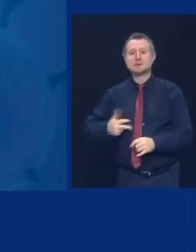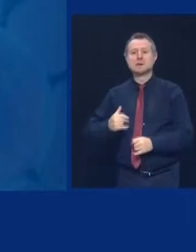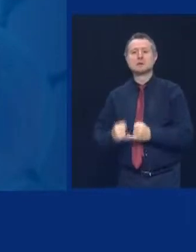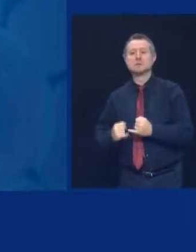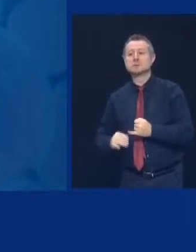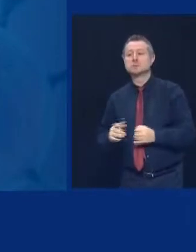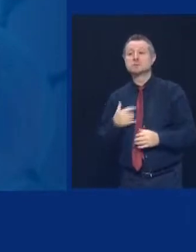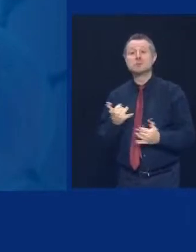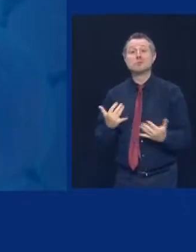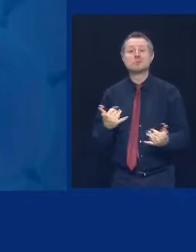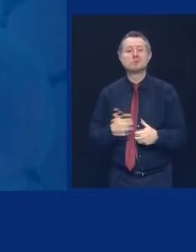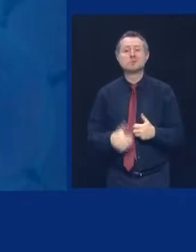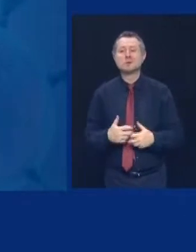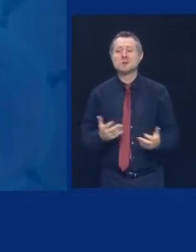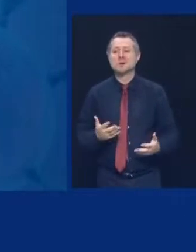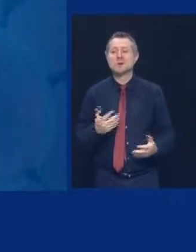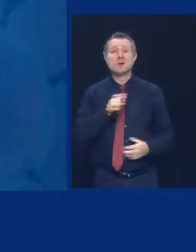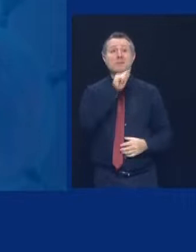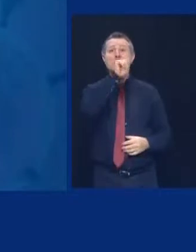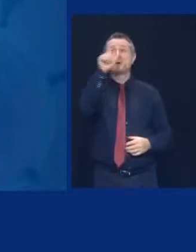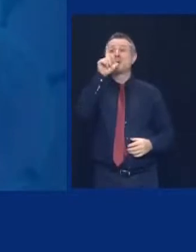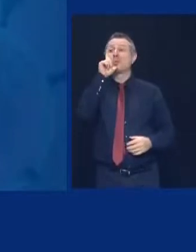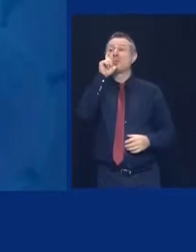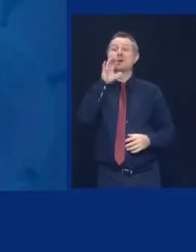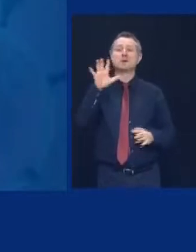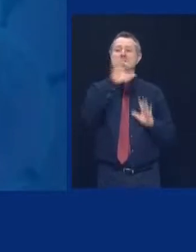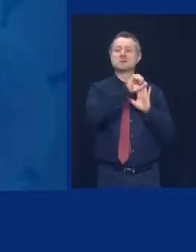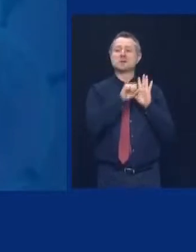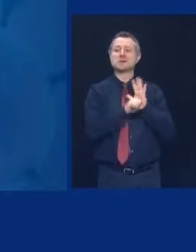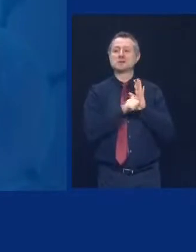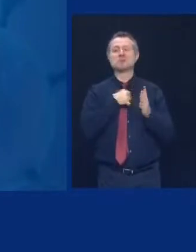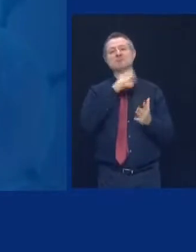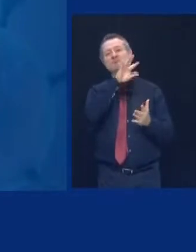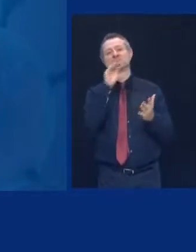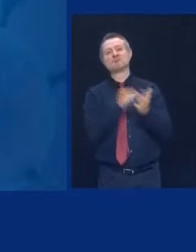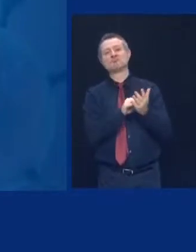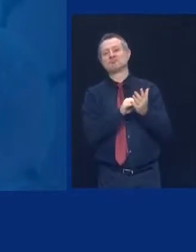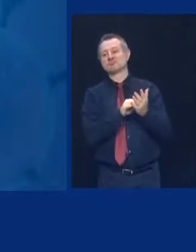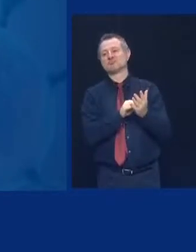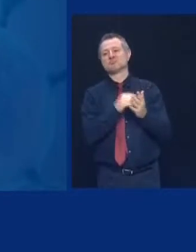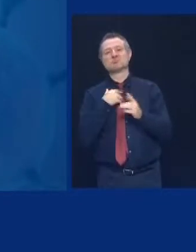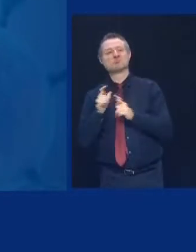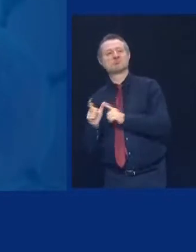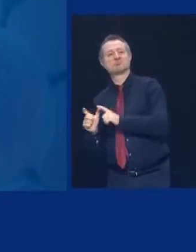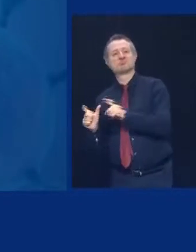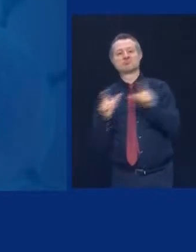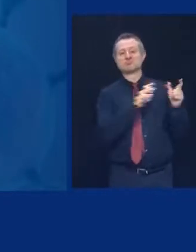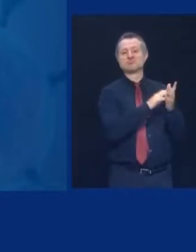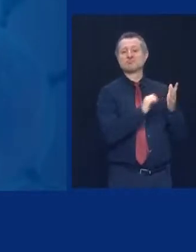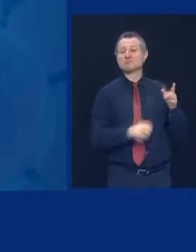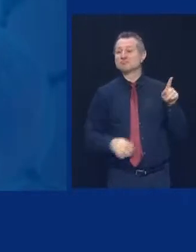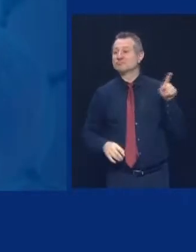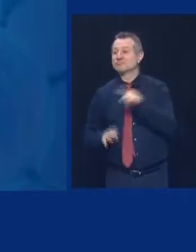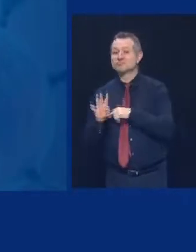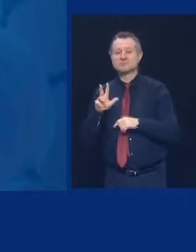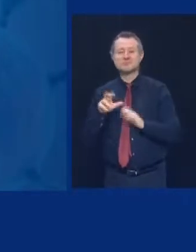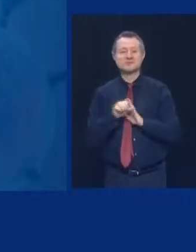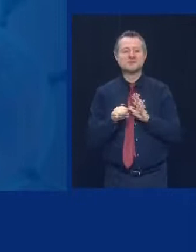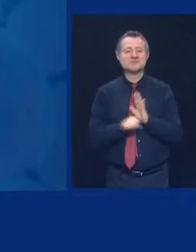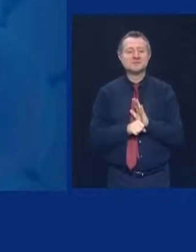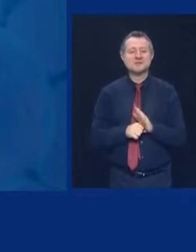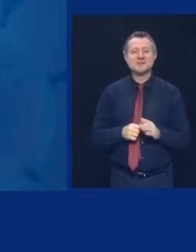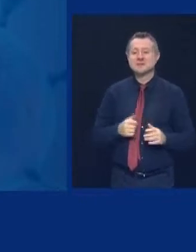other states quarantining 43 states. We are working with